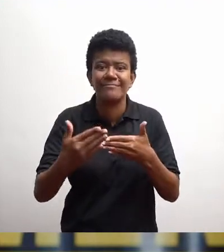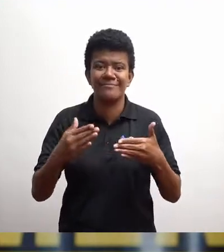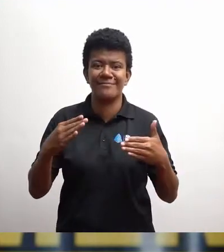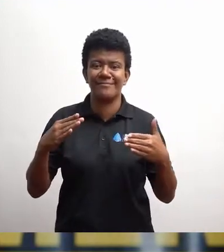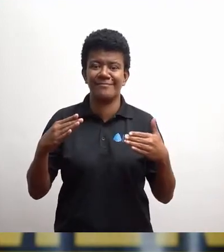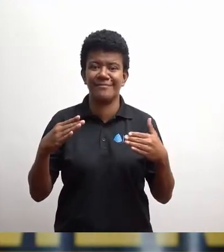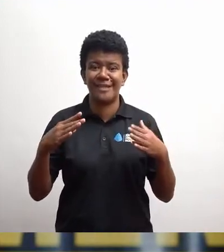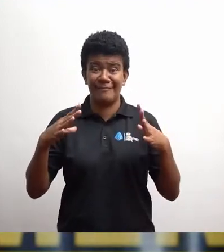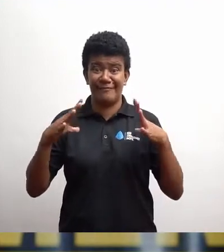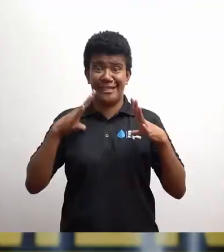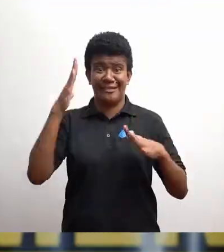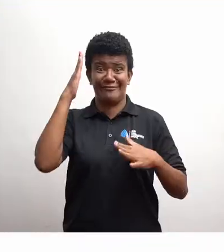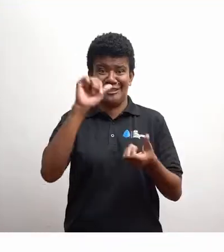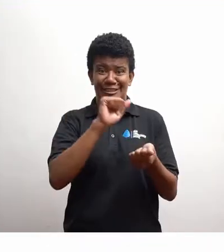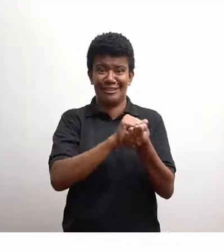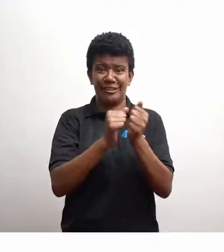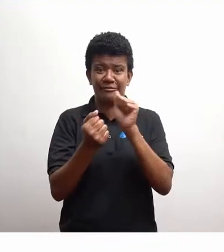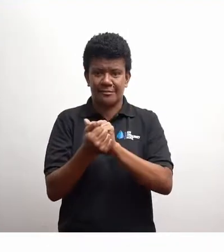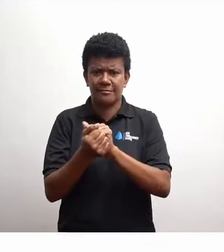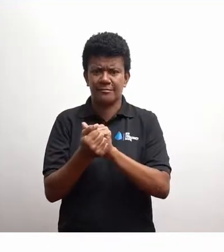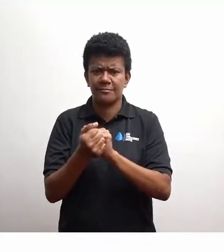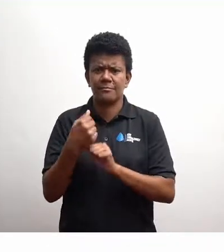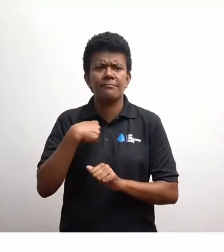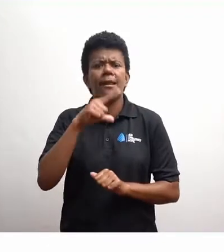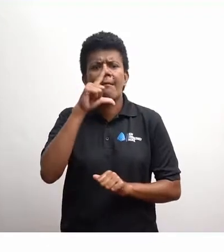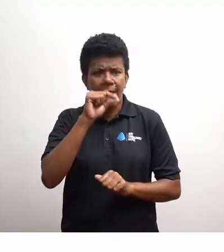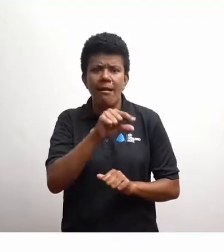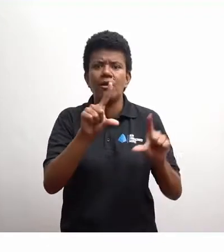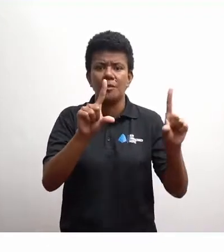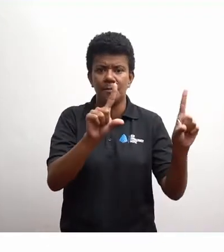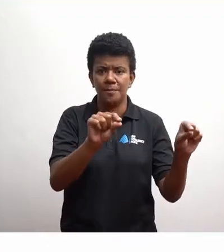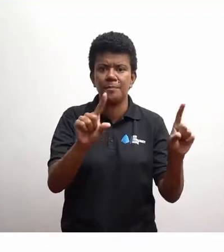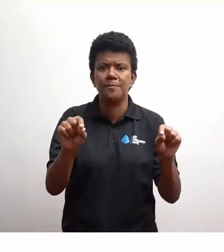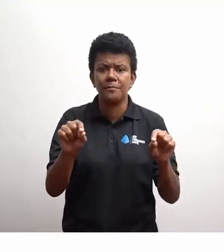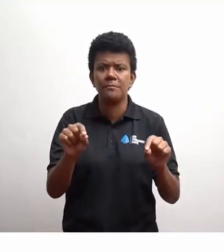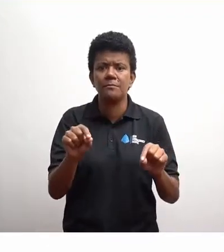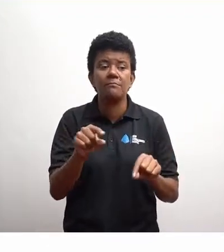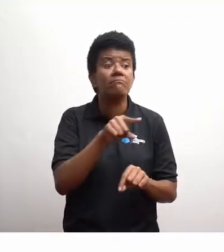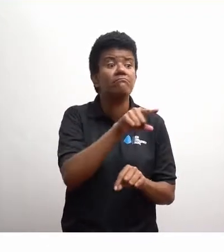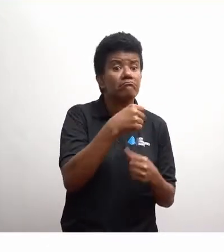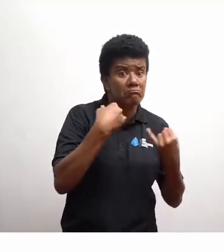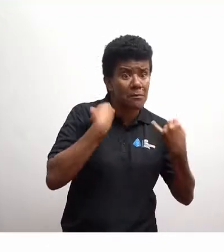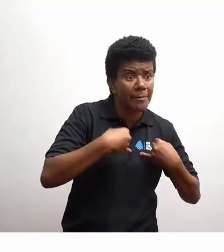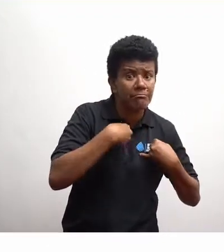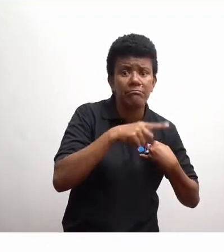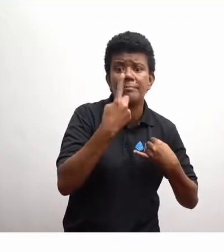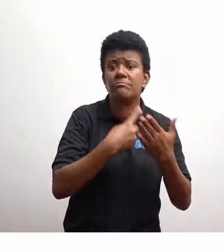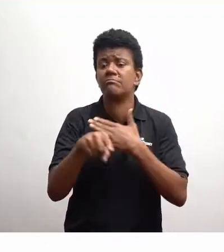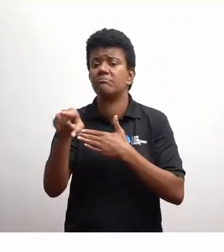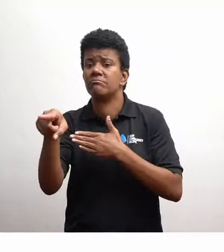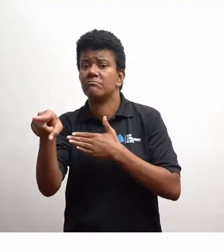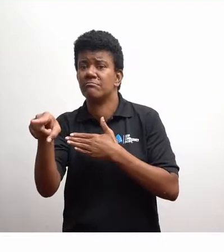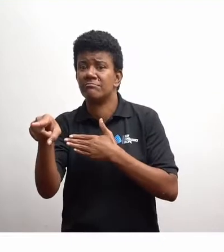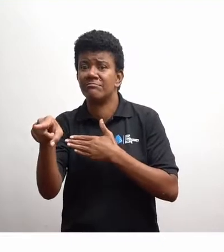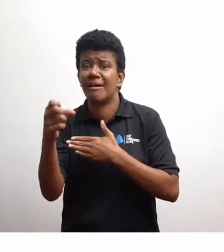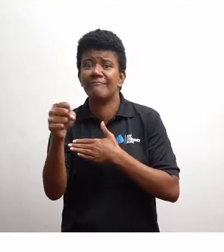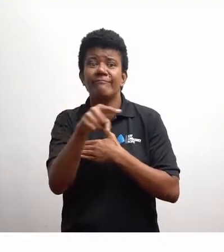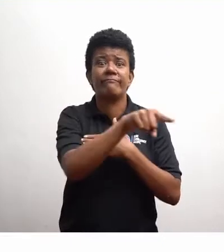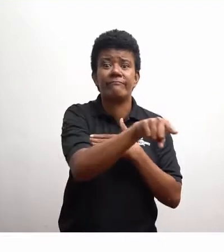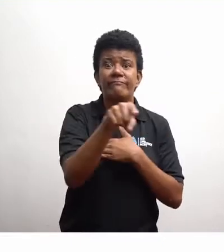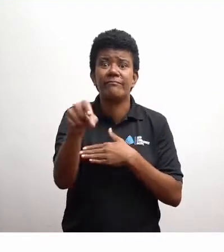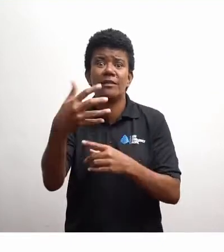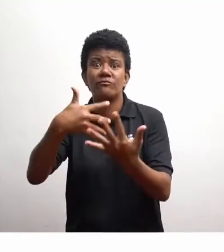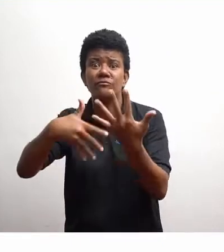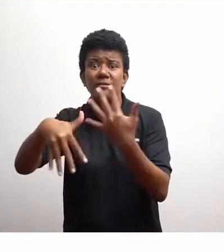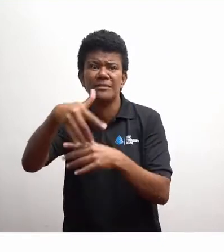can implement as much as you like through the law, and you might still have society doing a very different thing. So we always say in